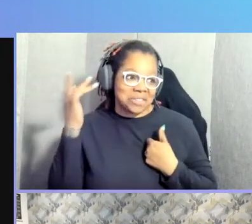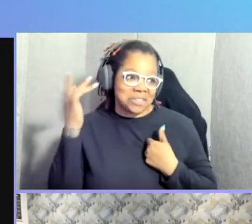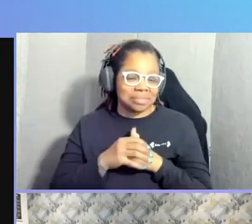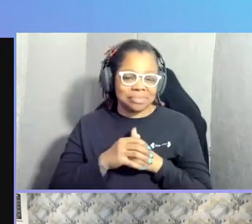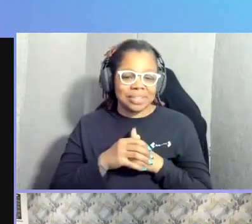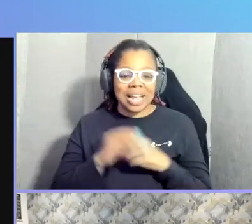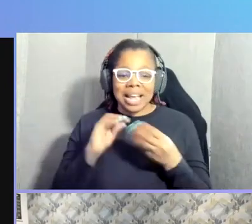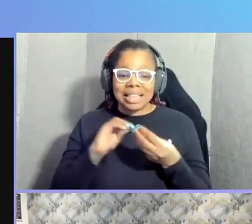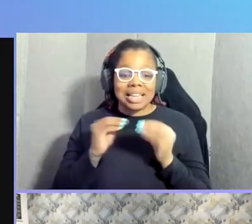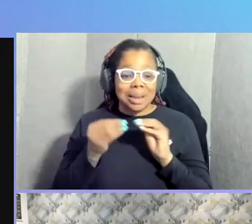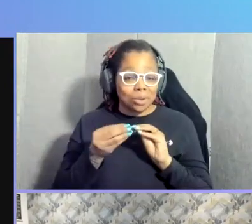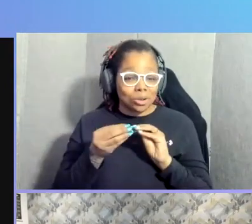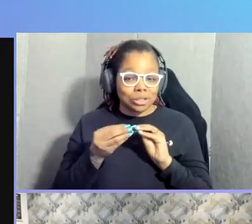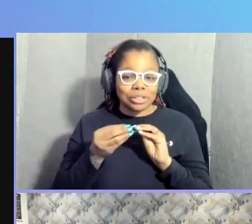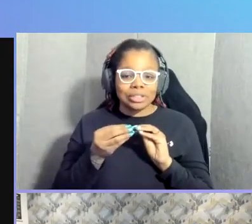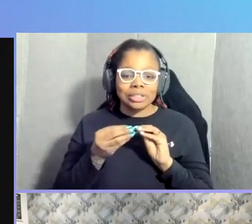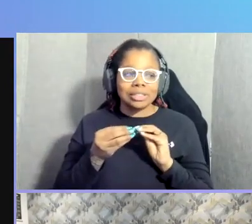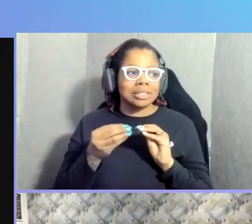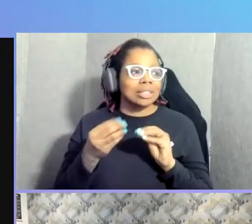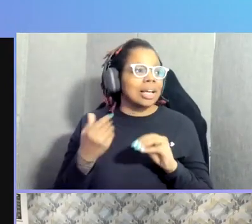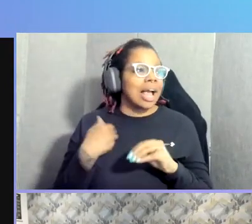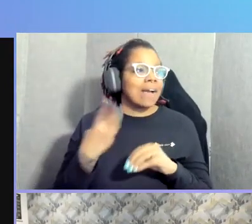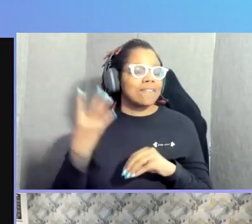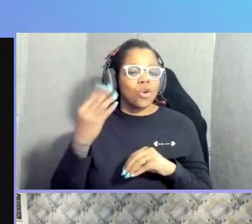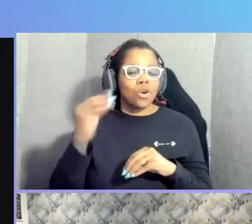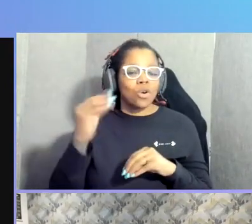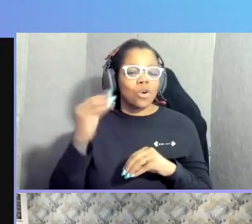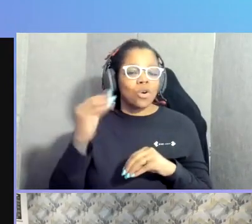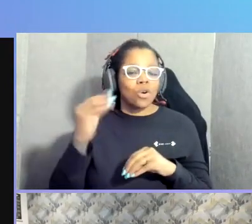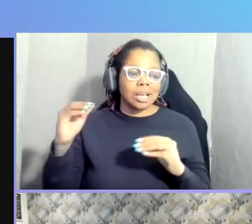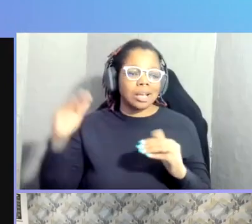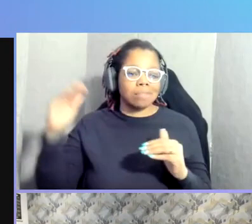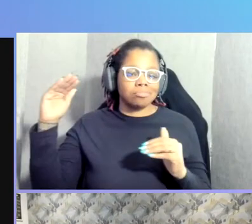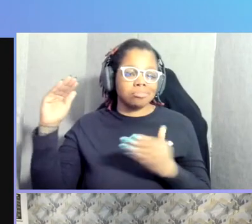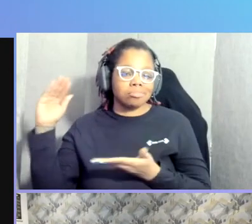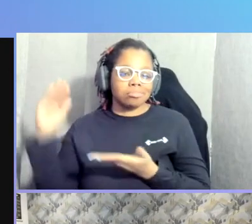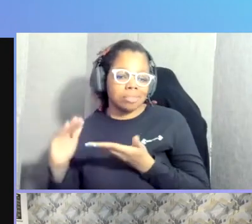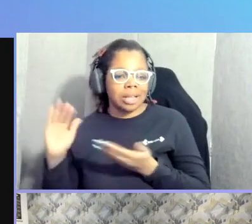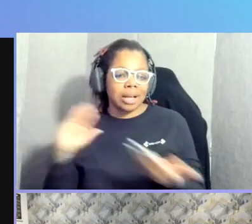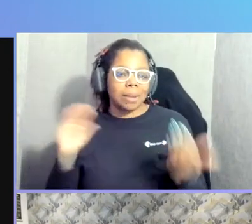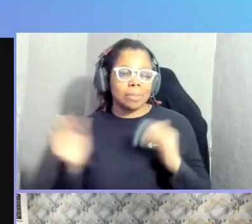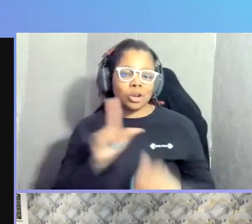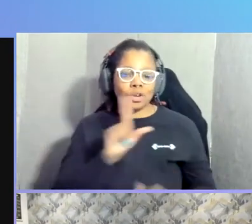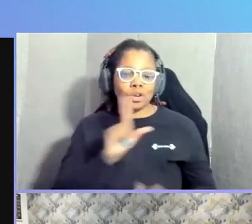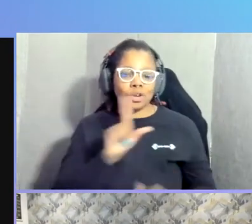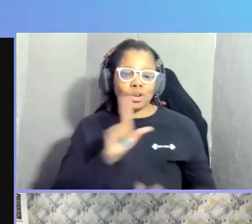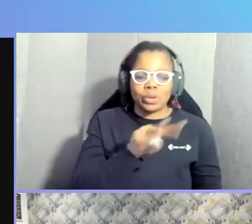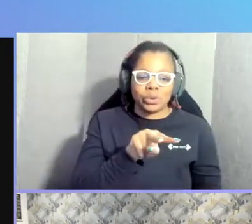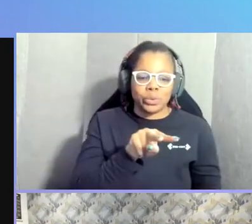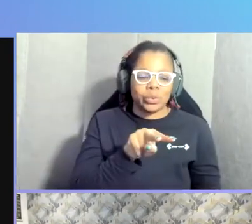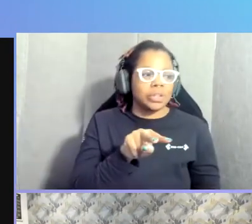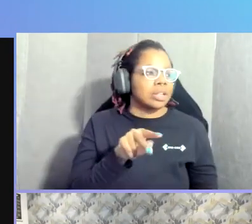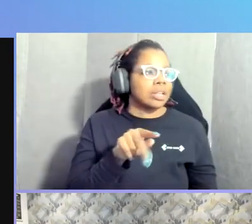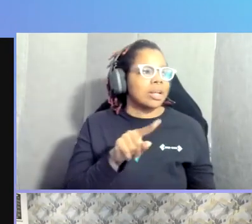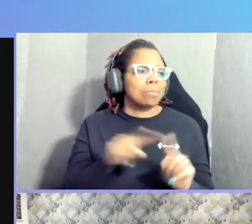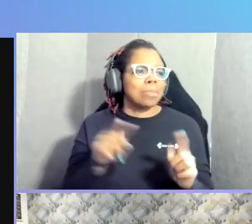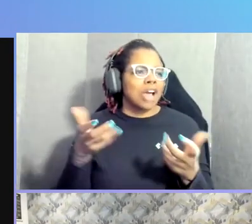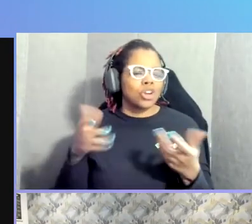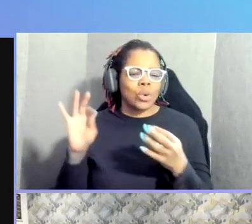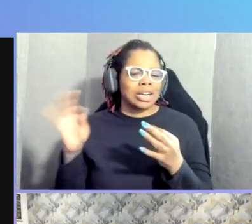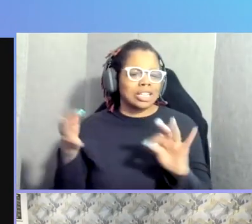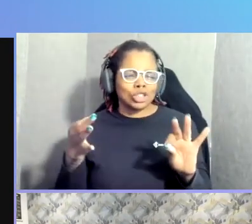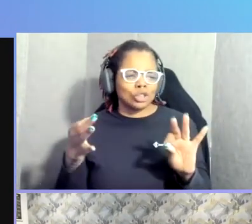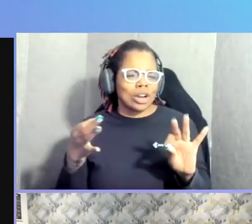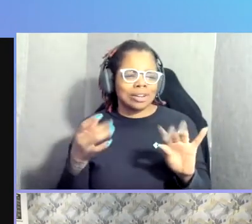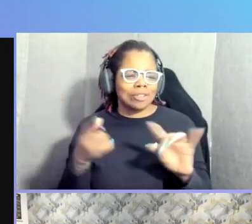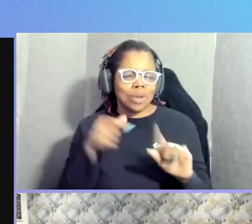numbers, they had a 4% drop comparing with 2022. But let's not get distracted by this.